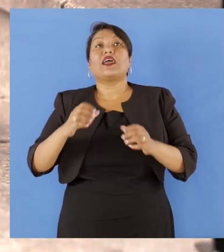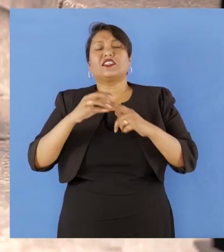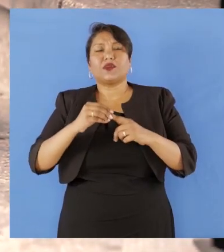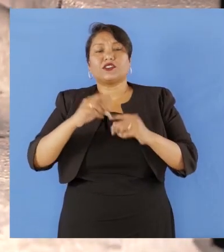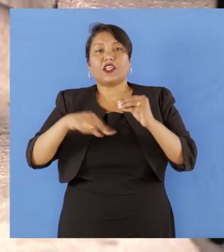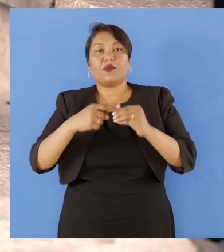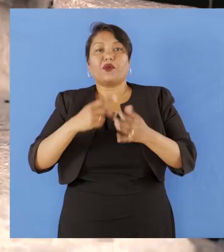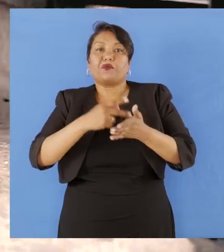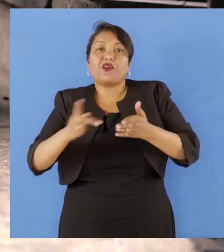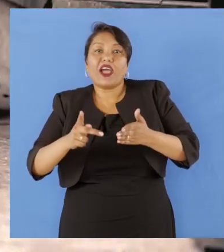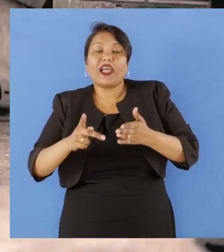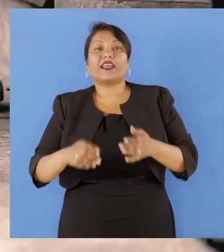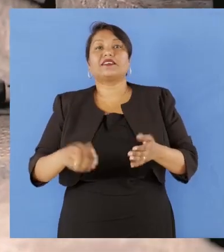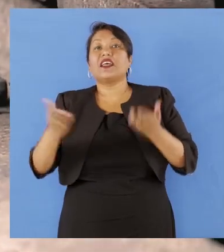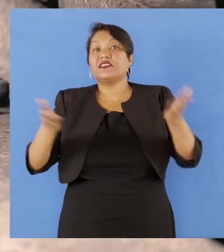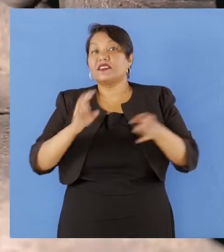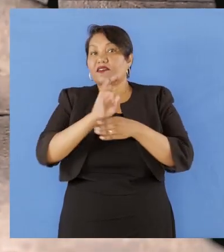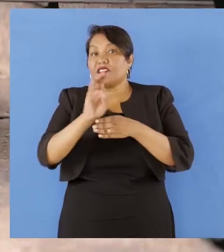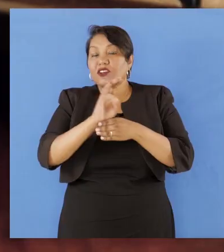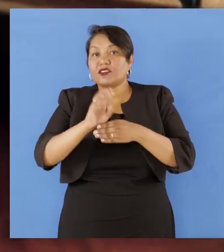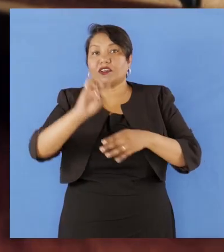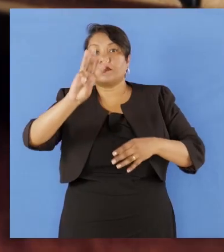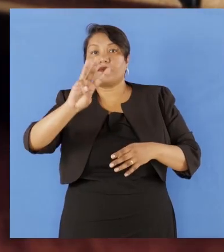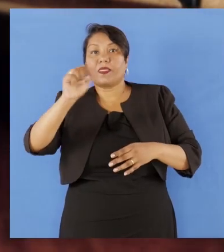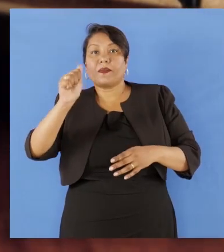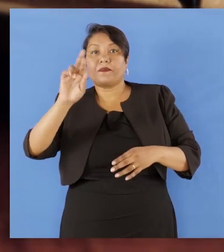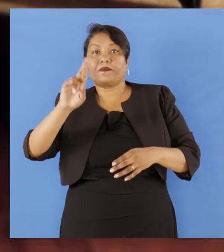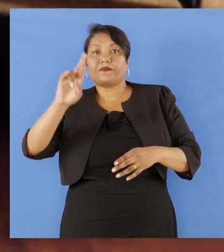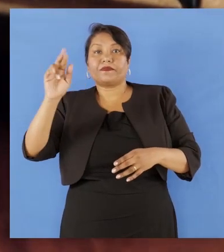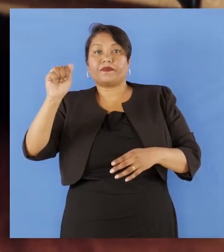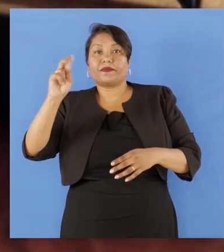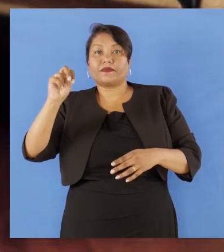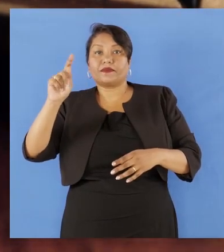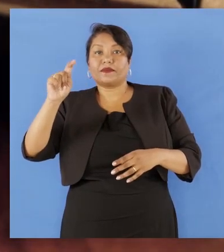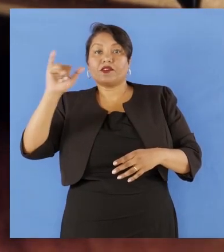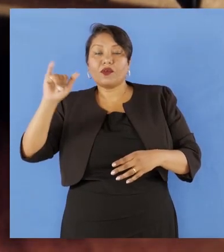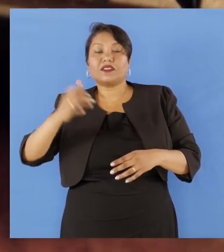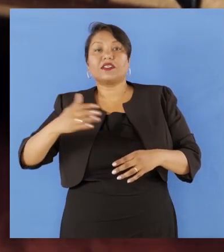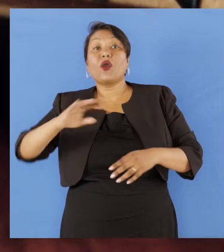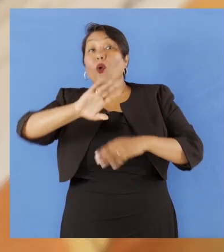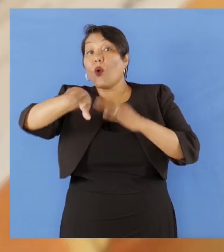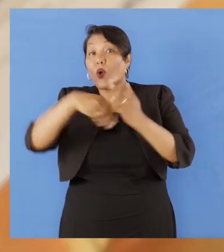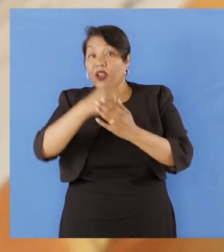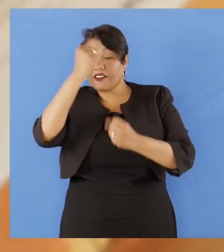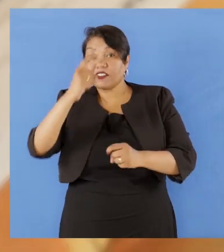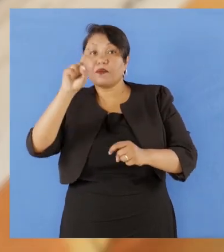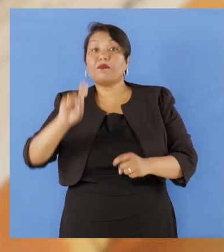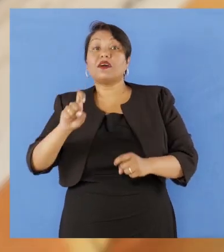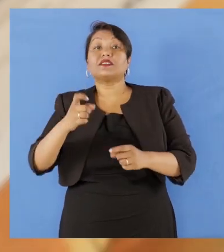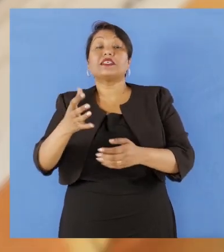purchase. We have the right to get the required information with respect to terms and conditions,